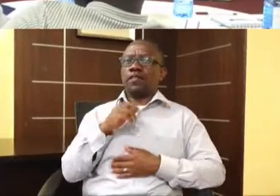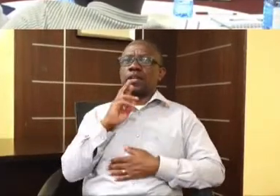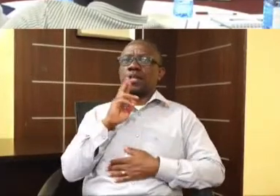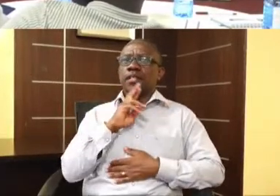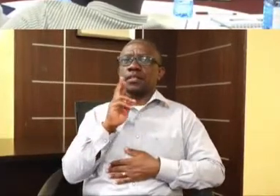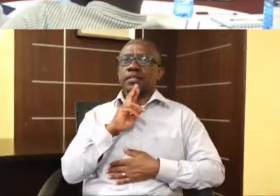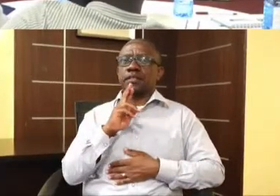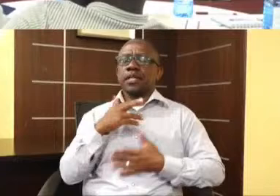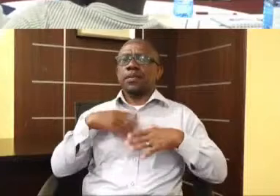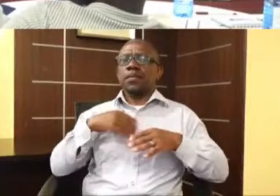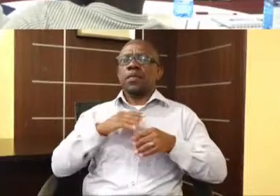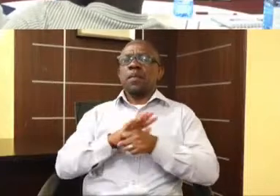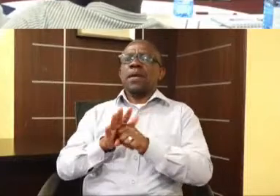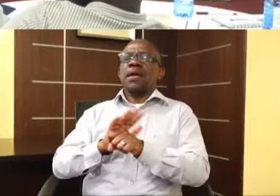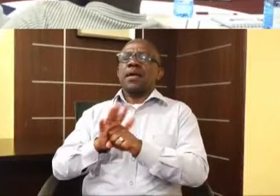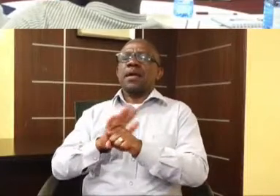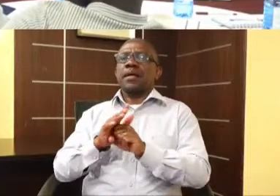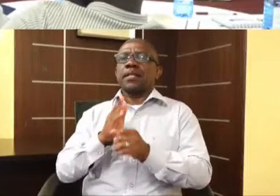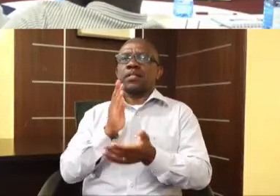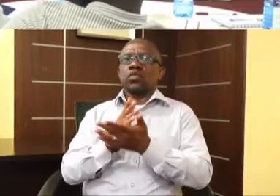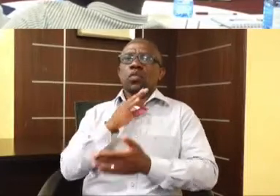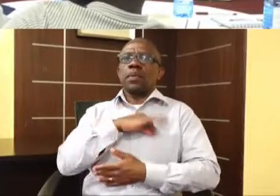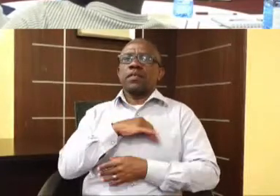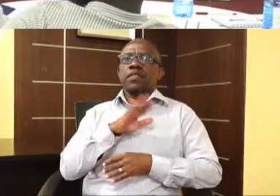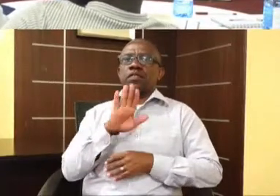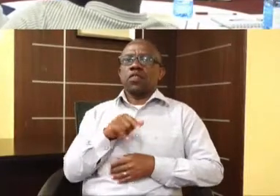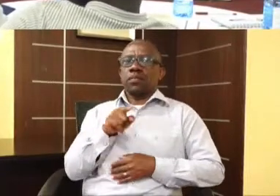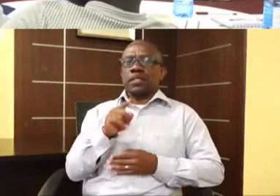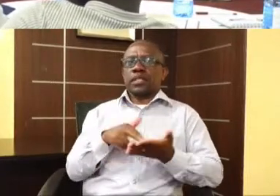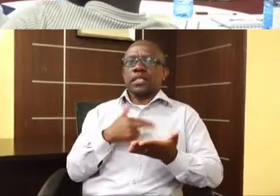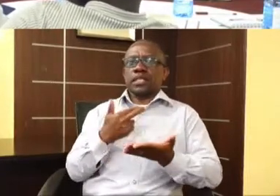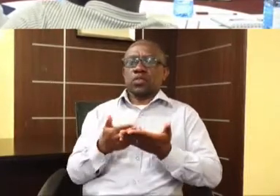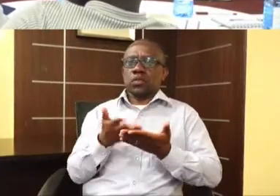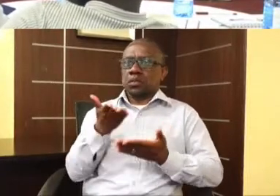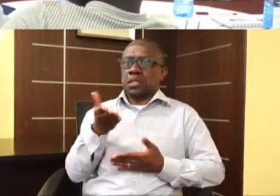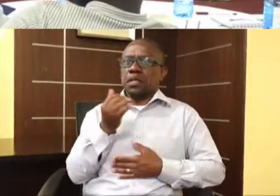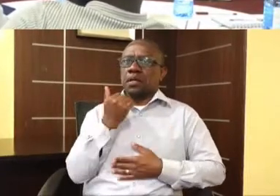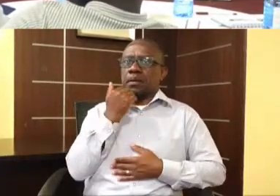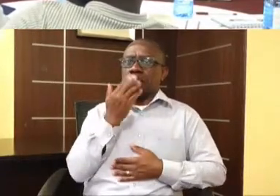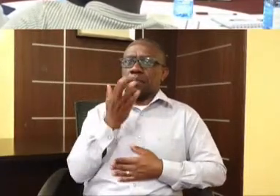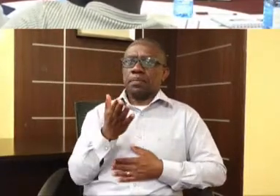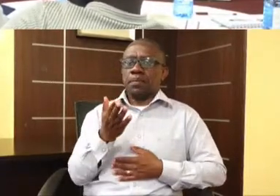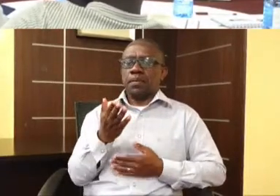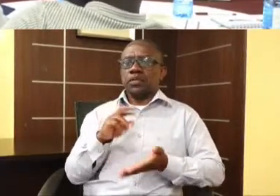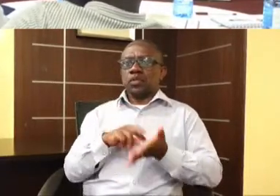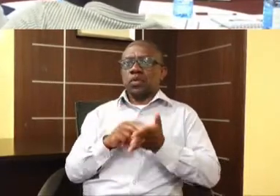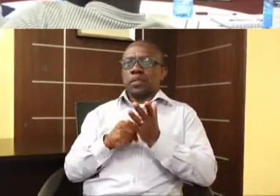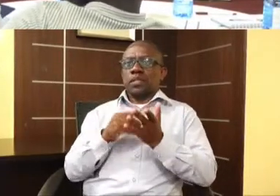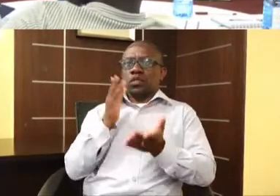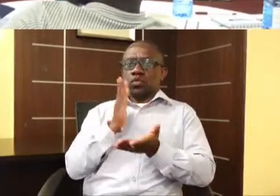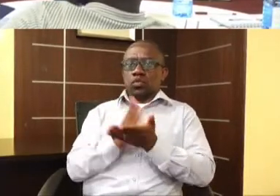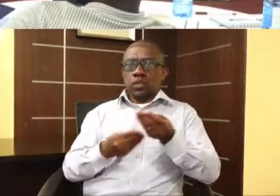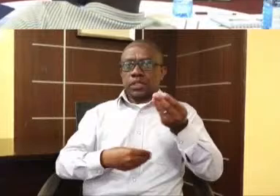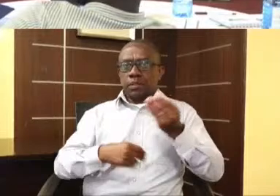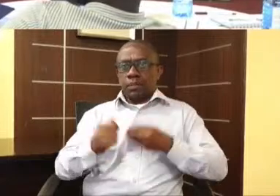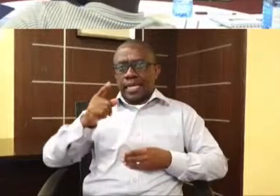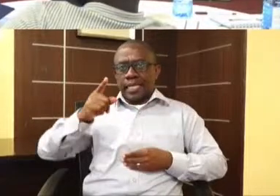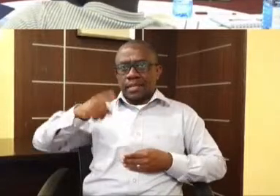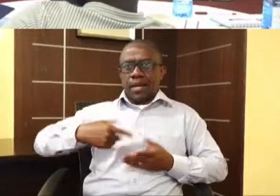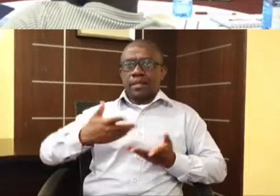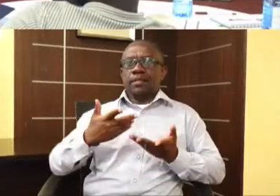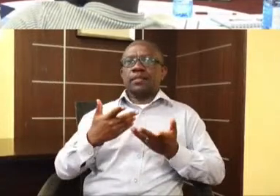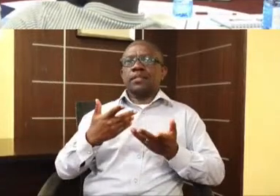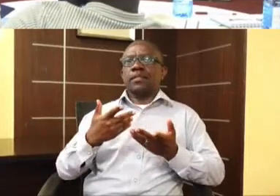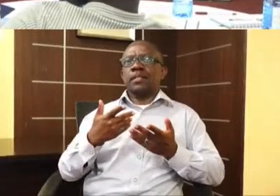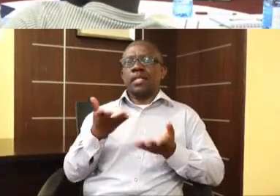people not benefiting from these resources that are scarce. Basically, the supply and demand of these scarce resources is the